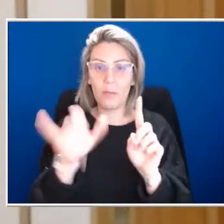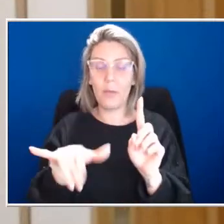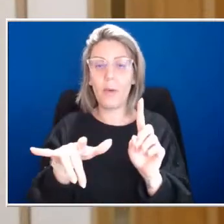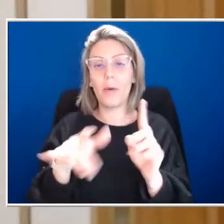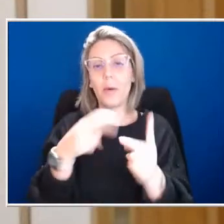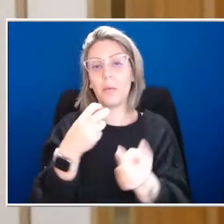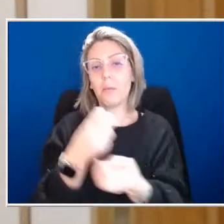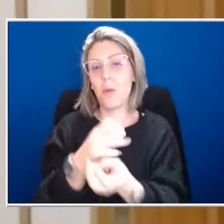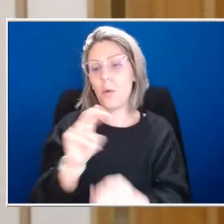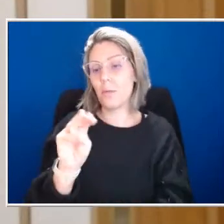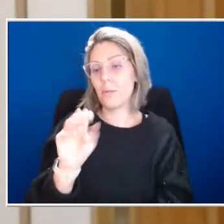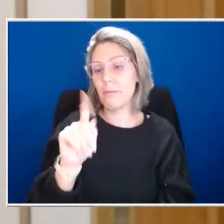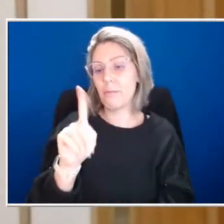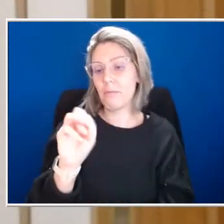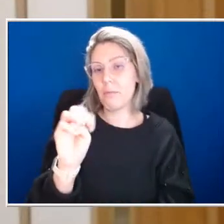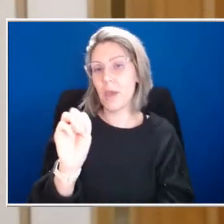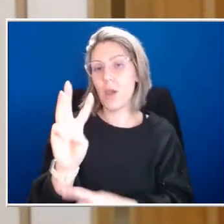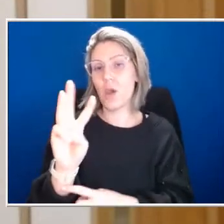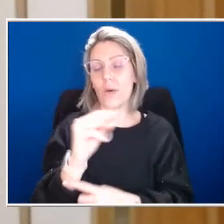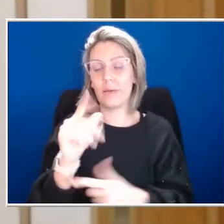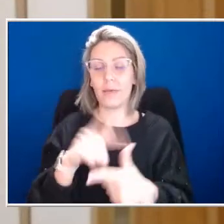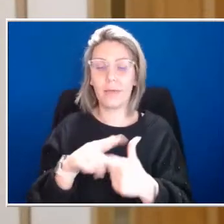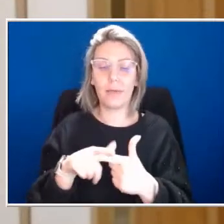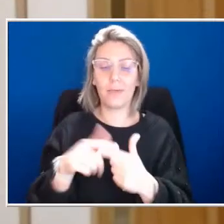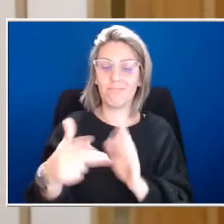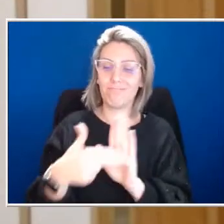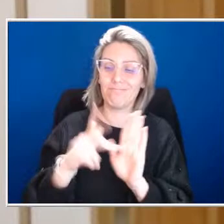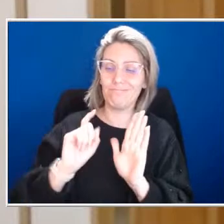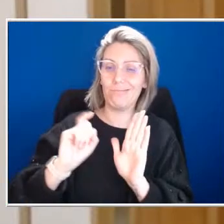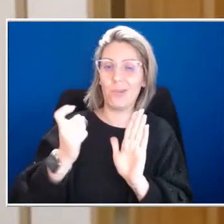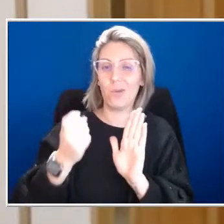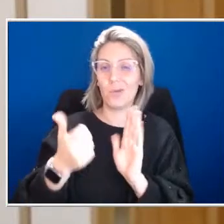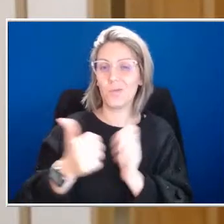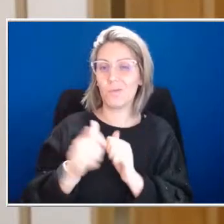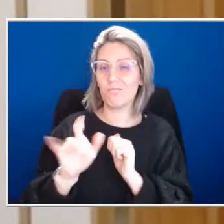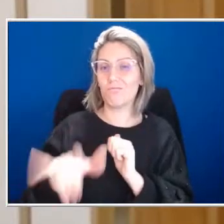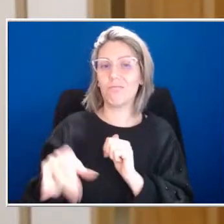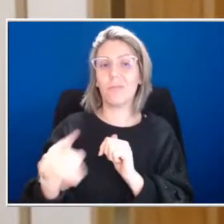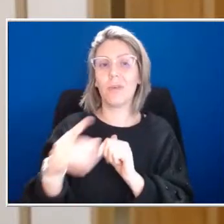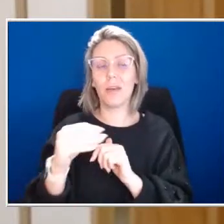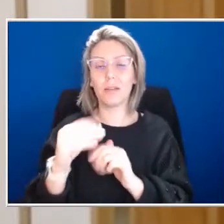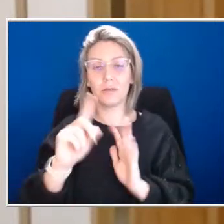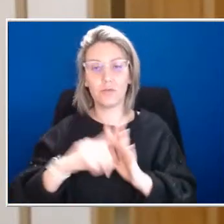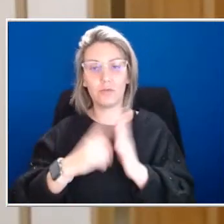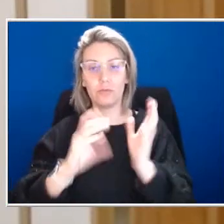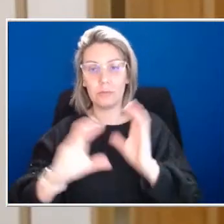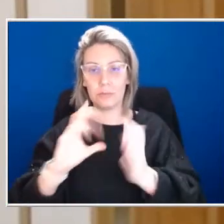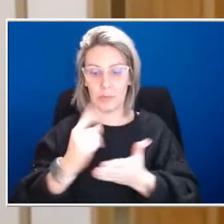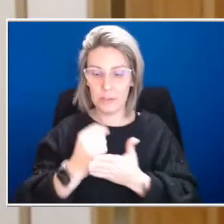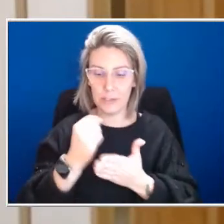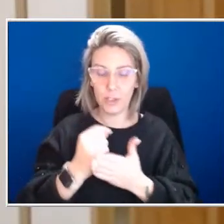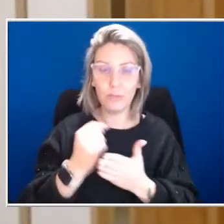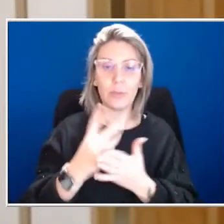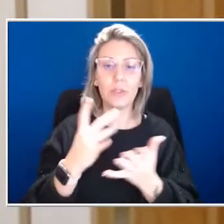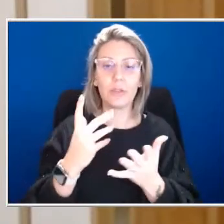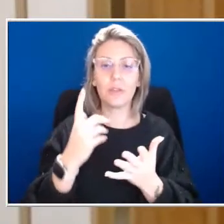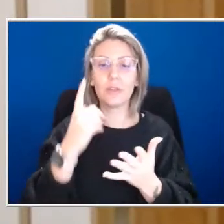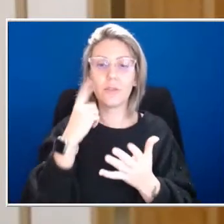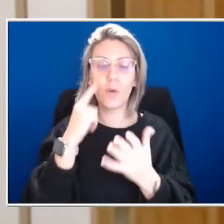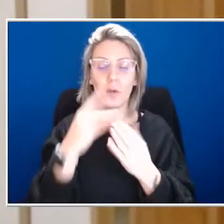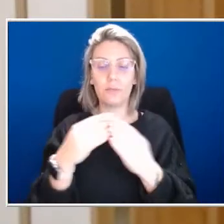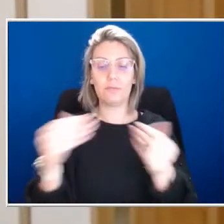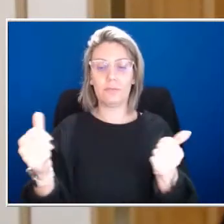with amyloidosis and immediately started chemotherapy to get him into remission.